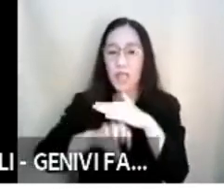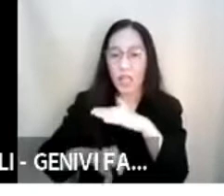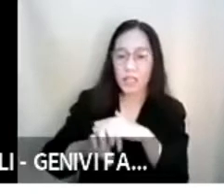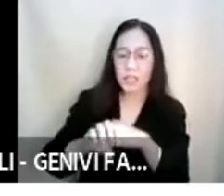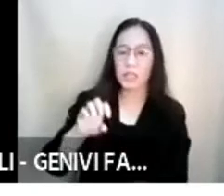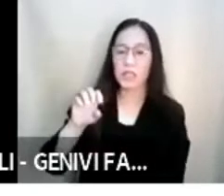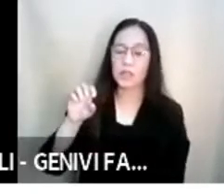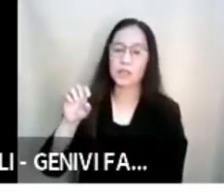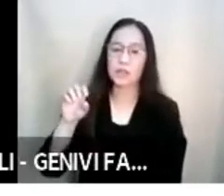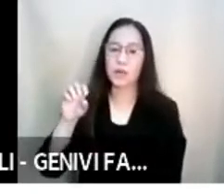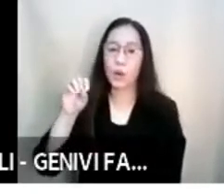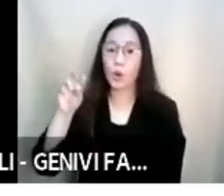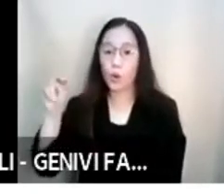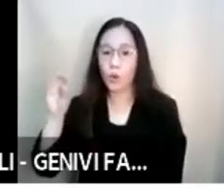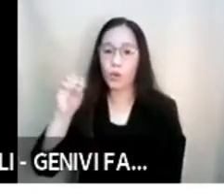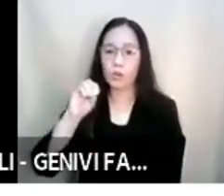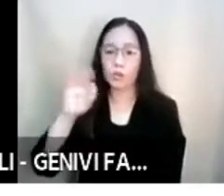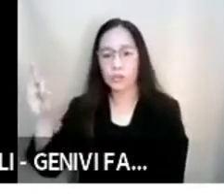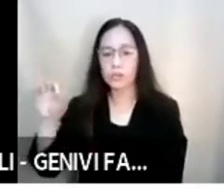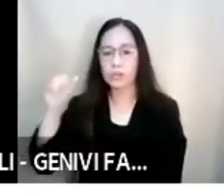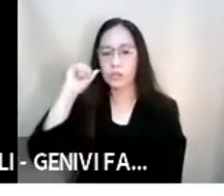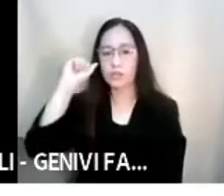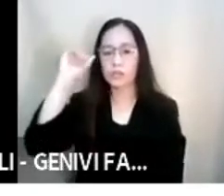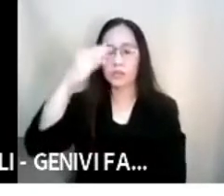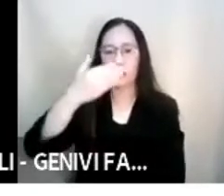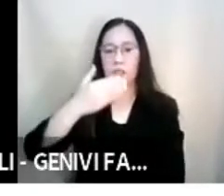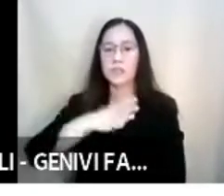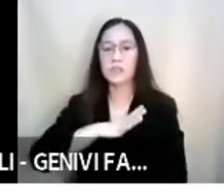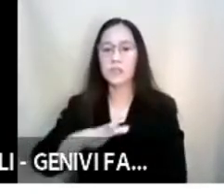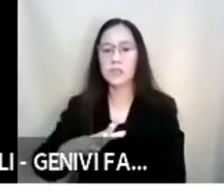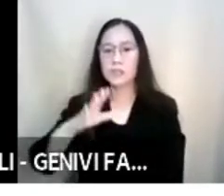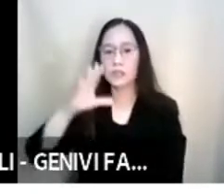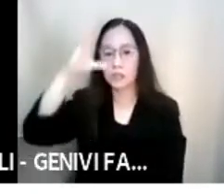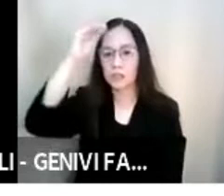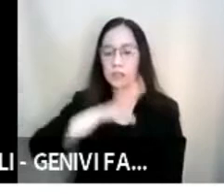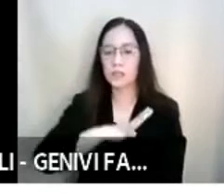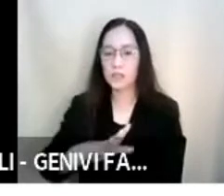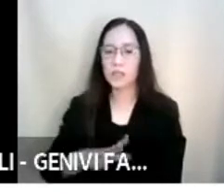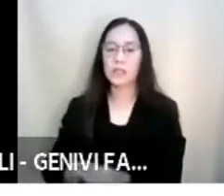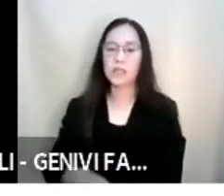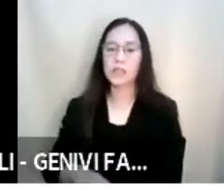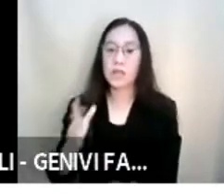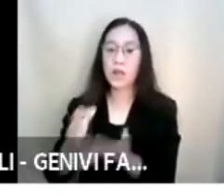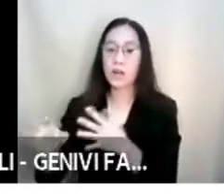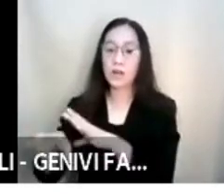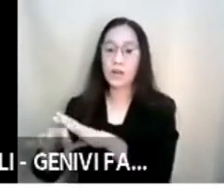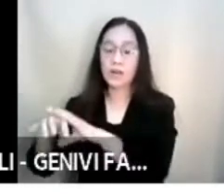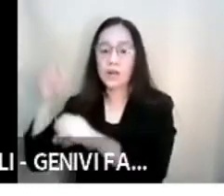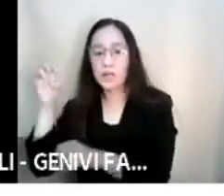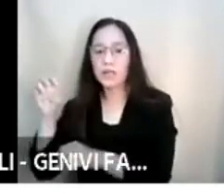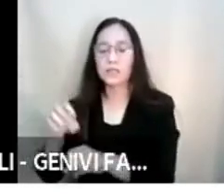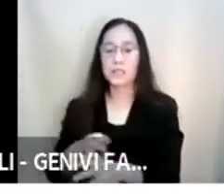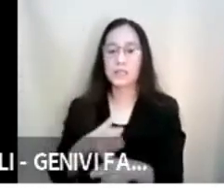off, ladies, gentlemen, or fire escape, to walk, no? Keep out,